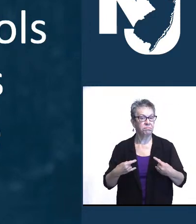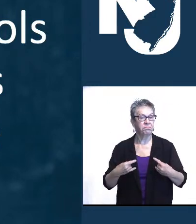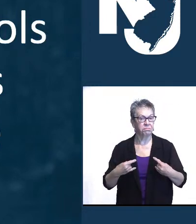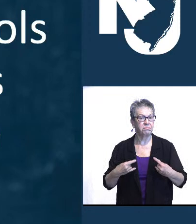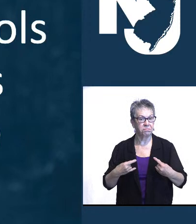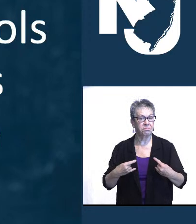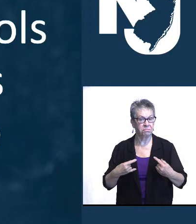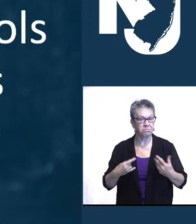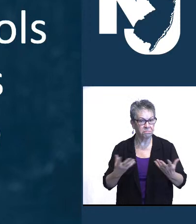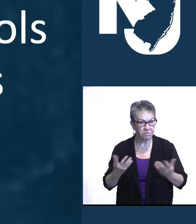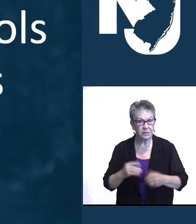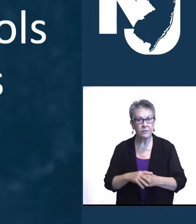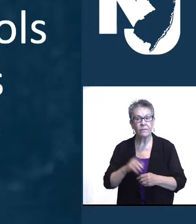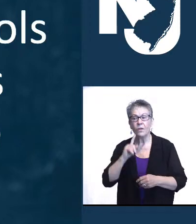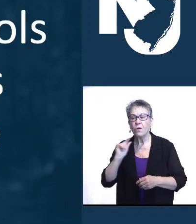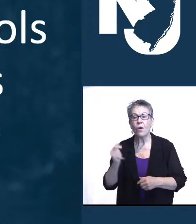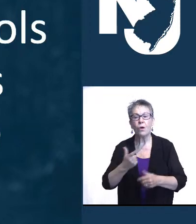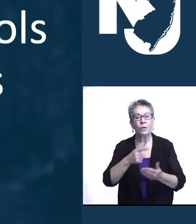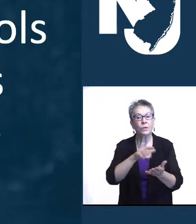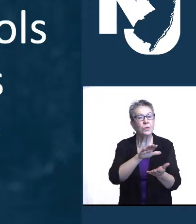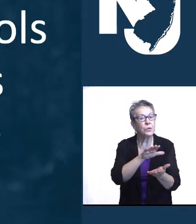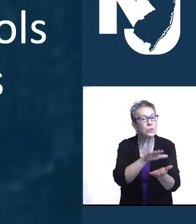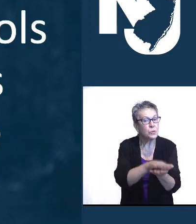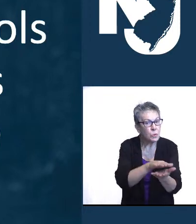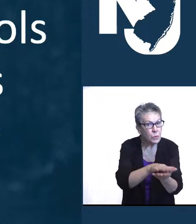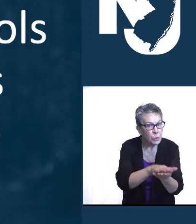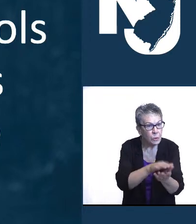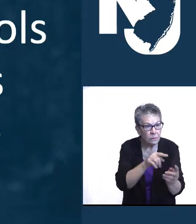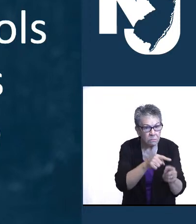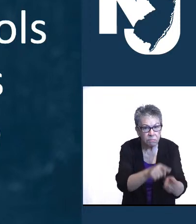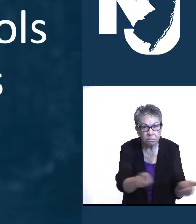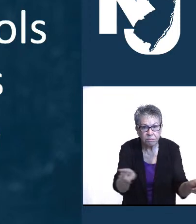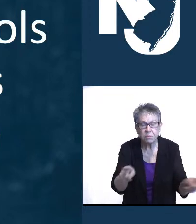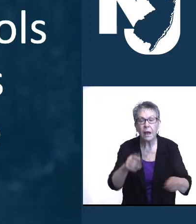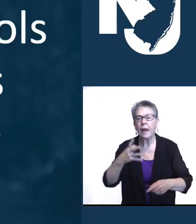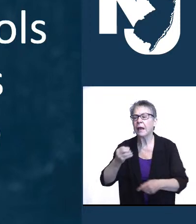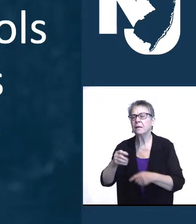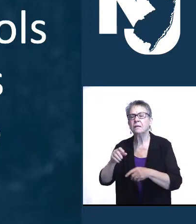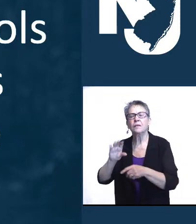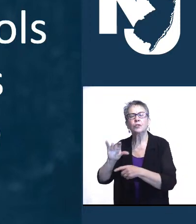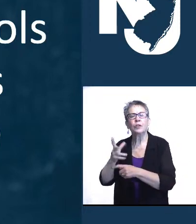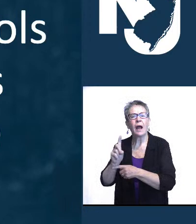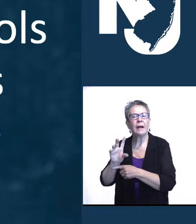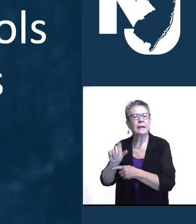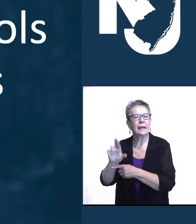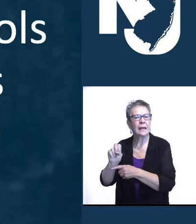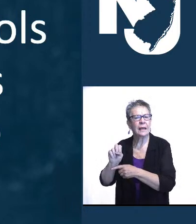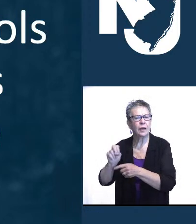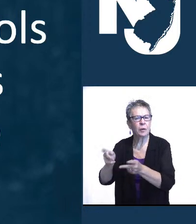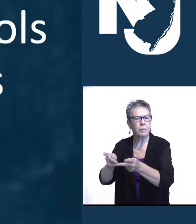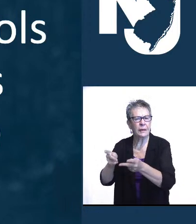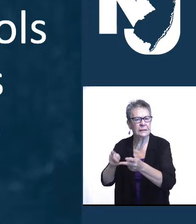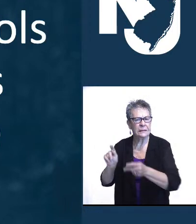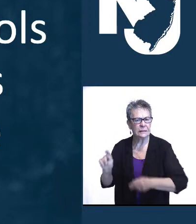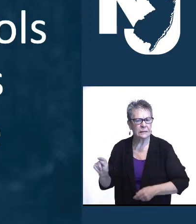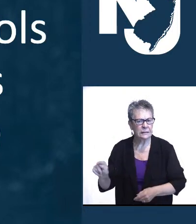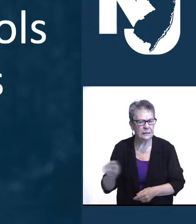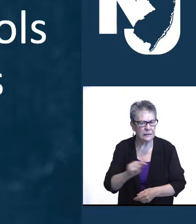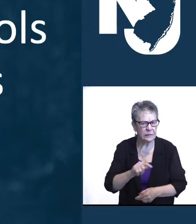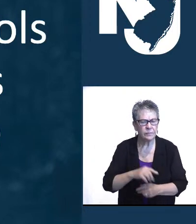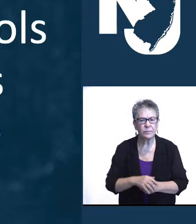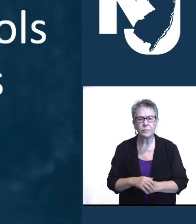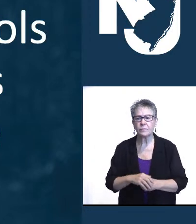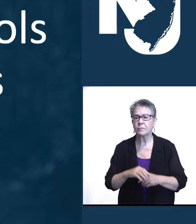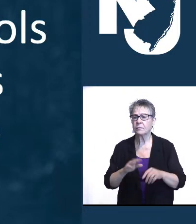by 30 days to allow for this mask mandate to continue until then and then be responsibly lifted.